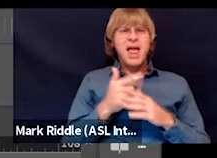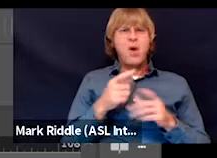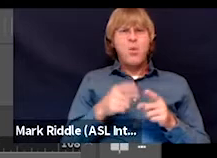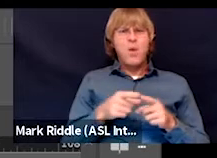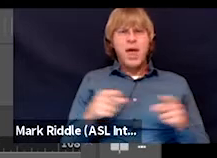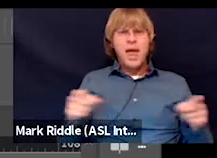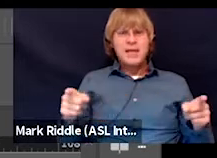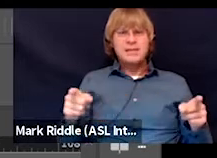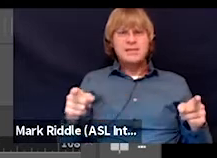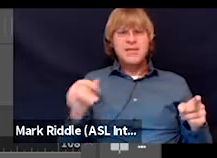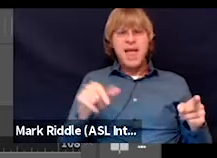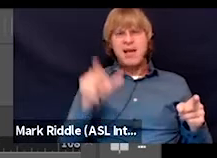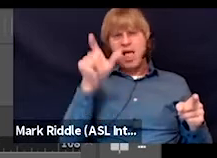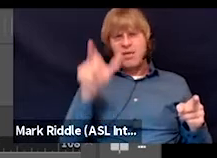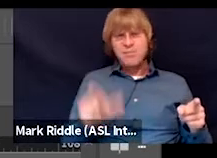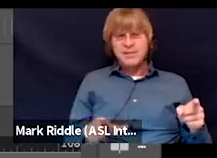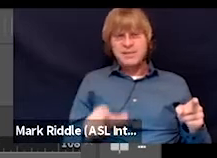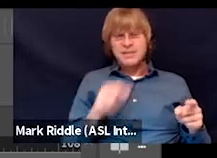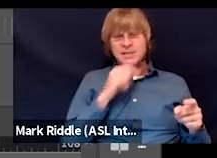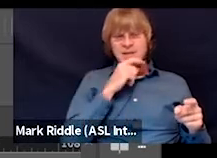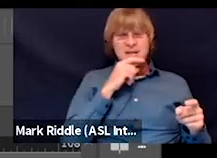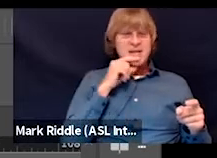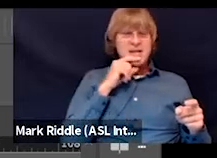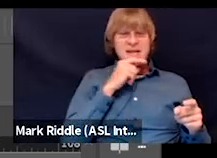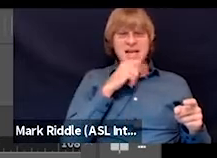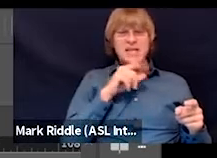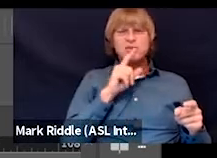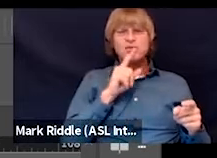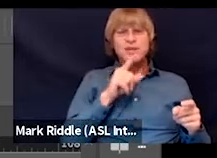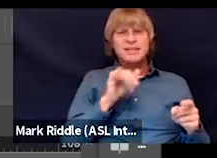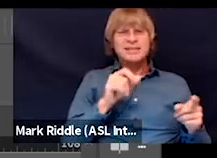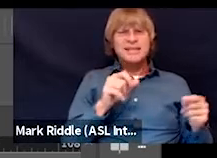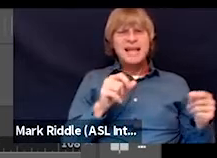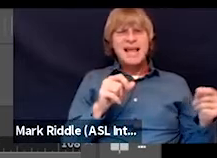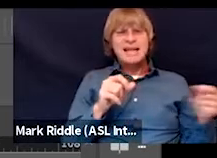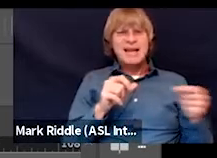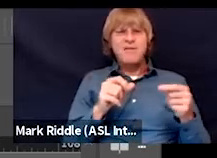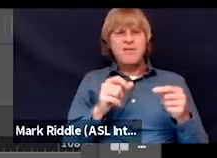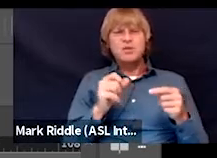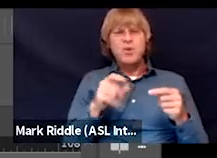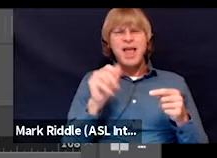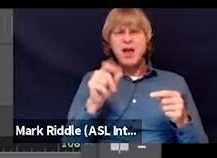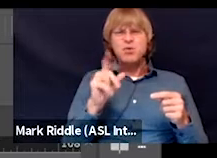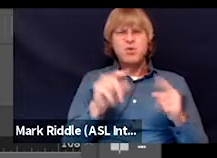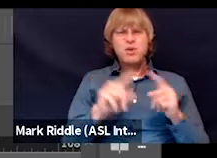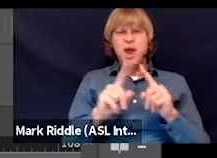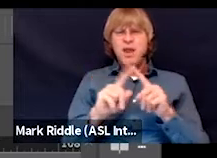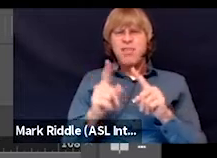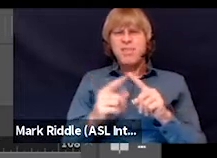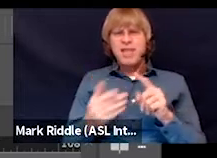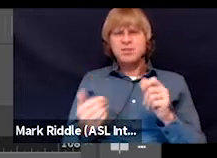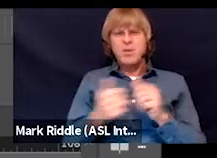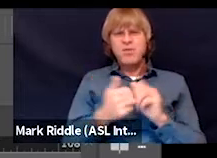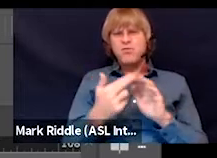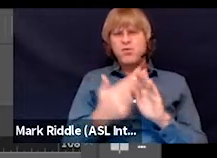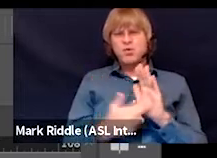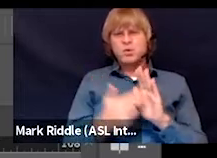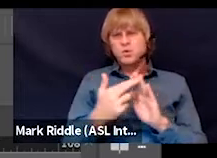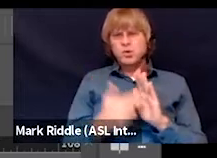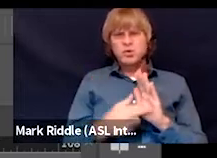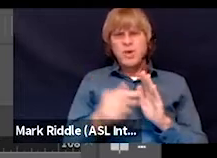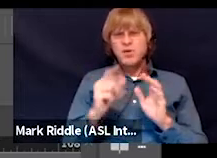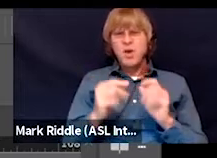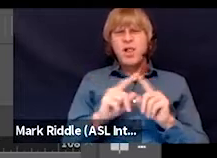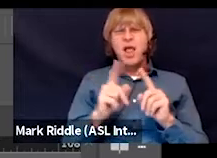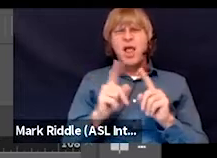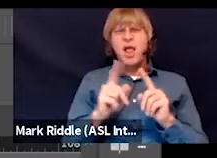wide your column is, because it's indenting it from the right. So you can do a ton of things with rules. You can do a